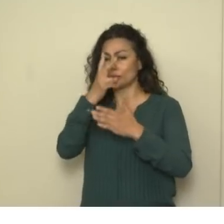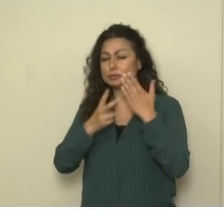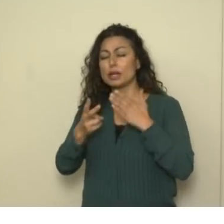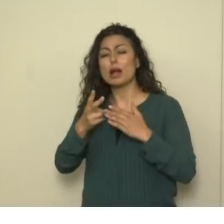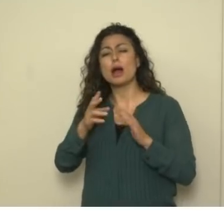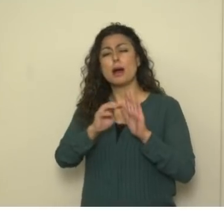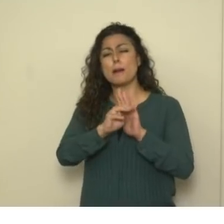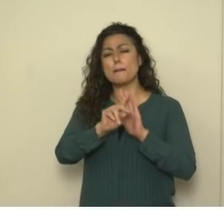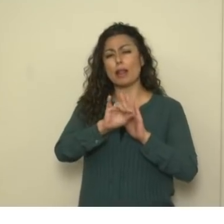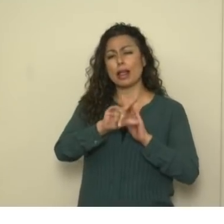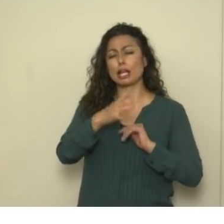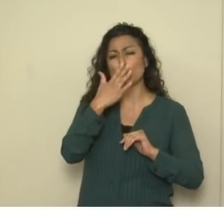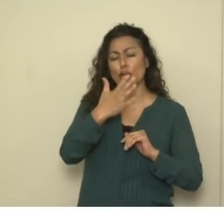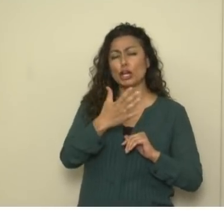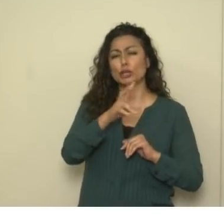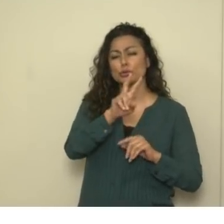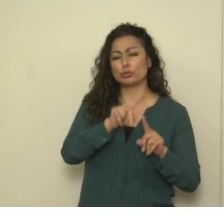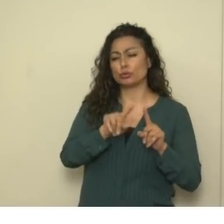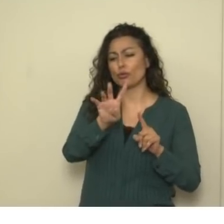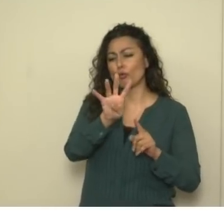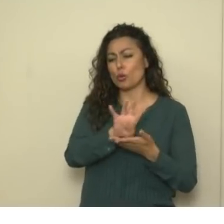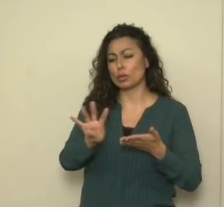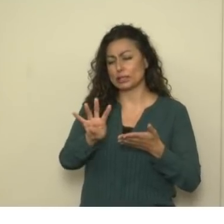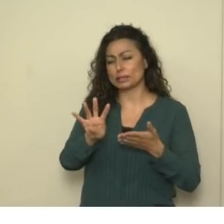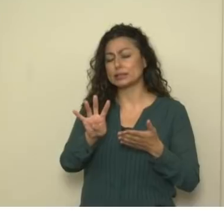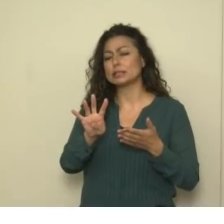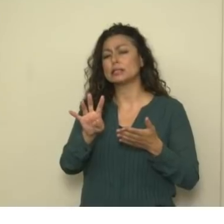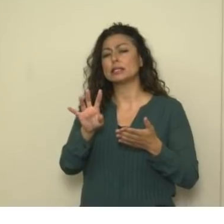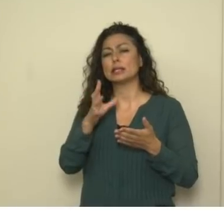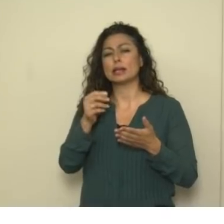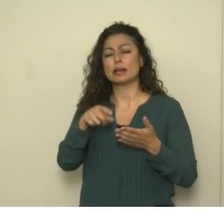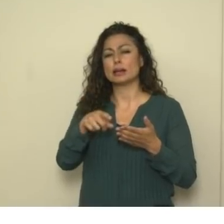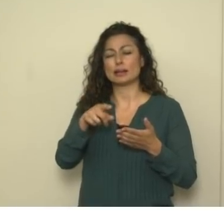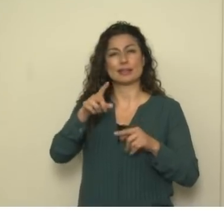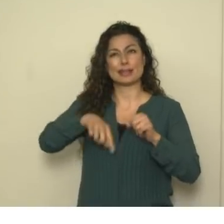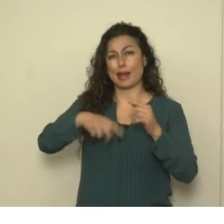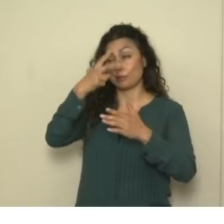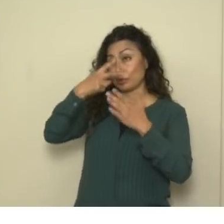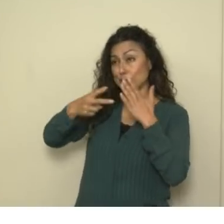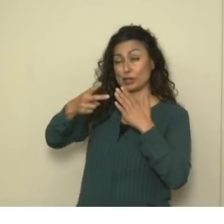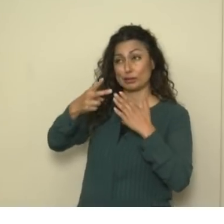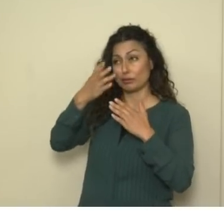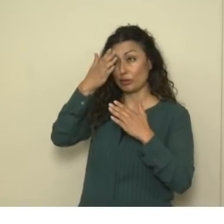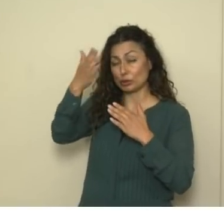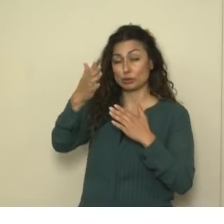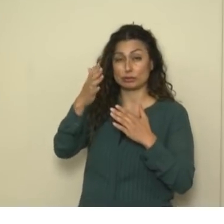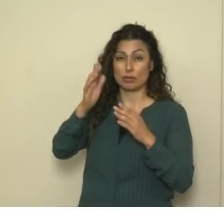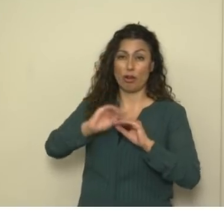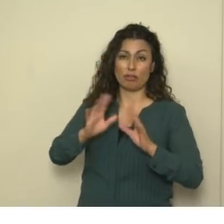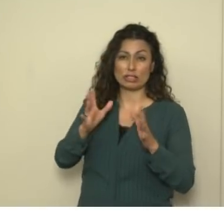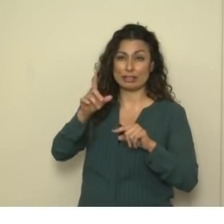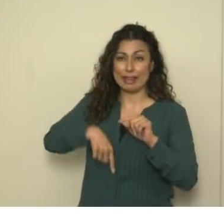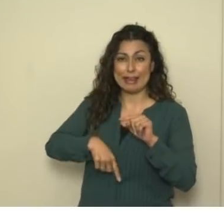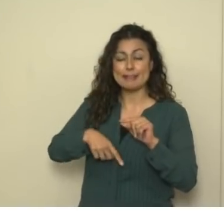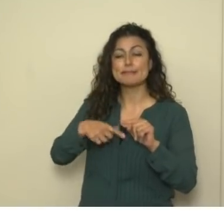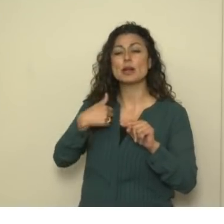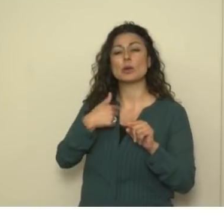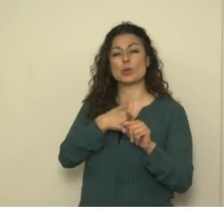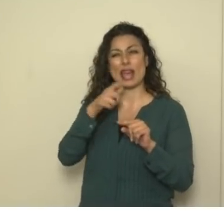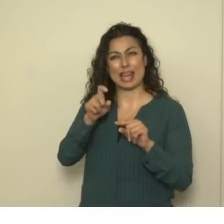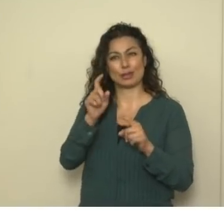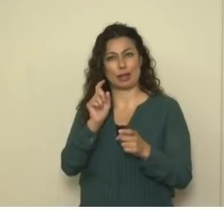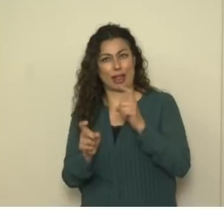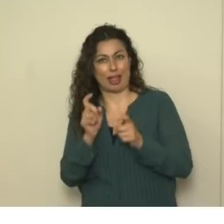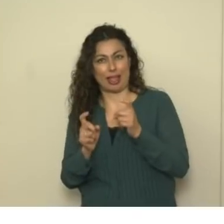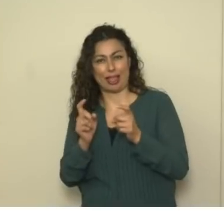good 2 to 4 weeks out. As you can see here, it can't predict the future completely. And so we've remodeled all the